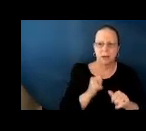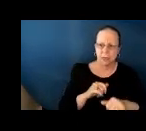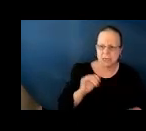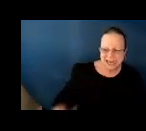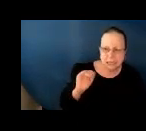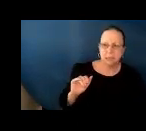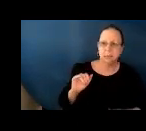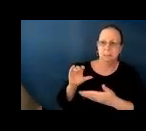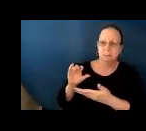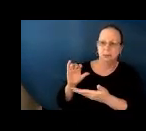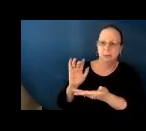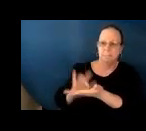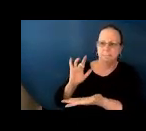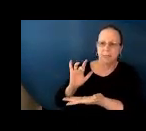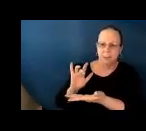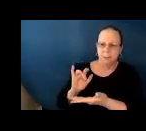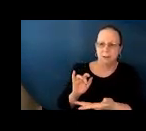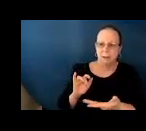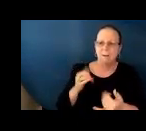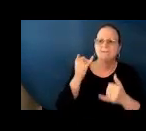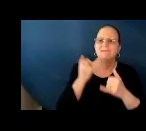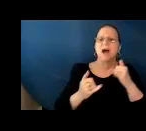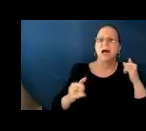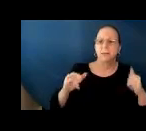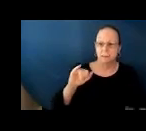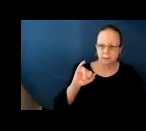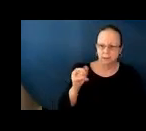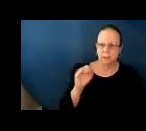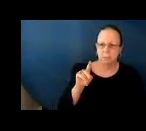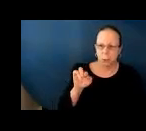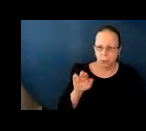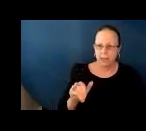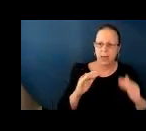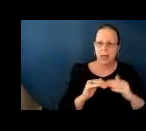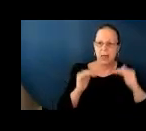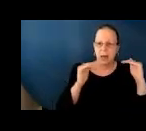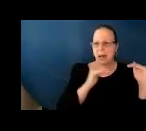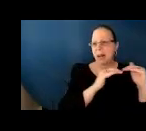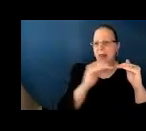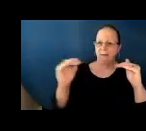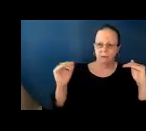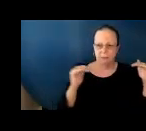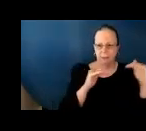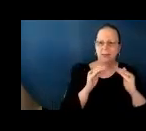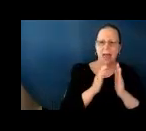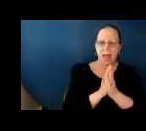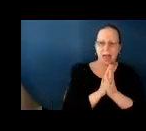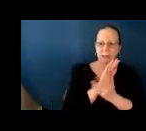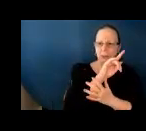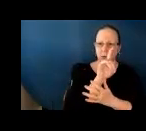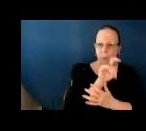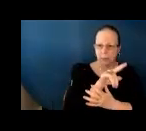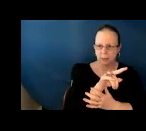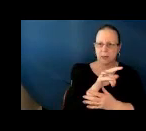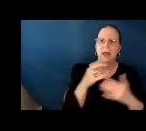to the buzzer. Final Jeopardy levels the playing field, right? They ask a question, they play